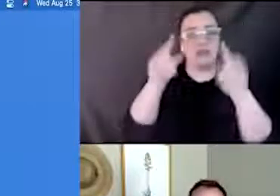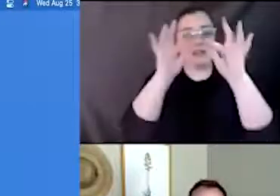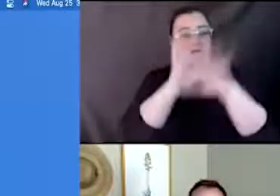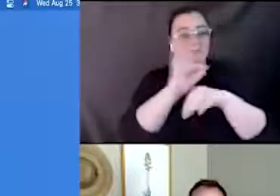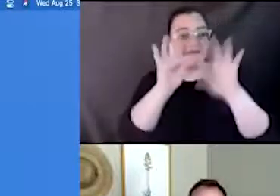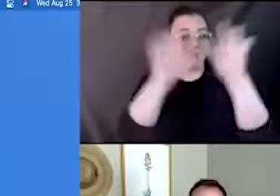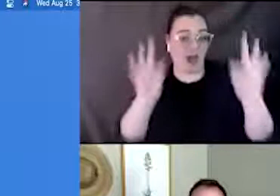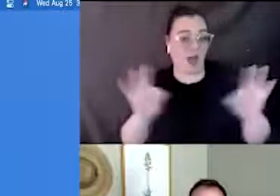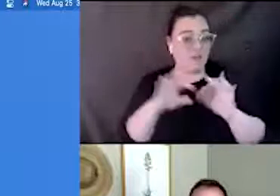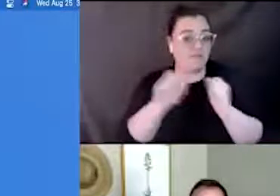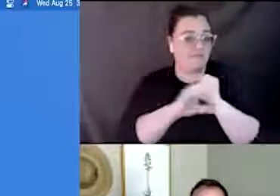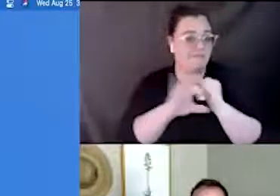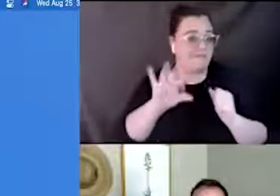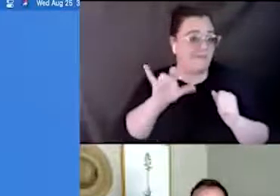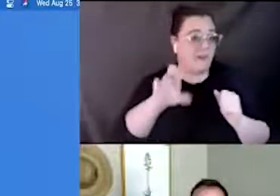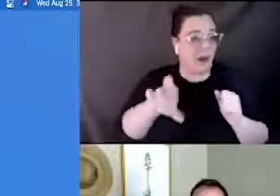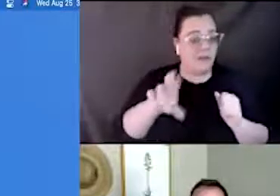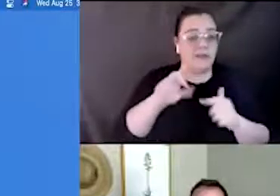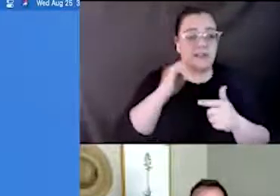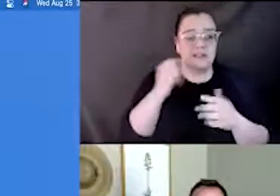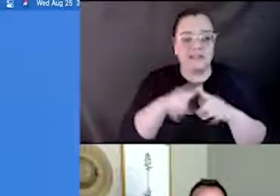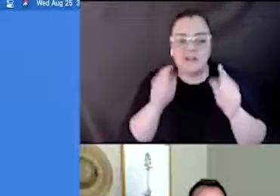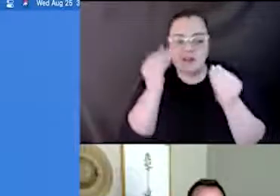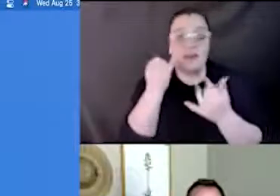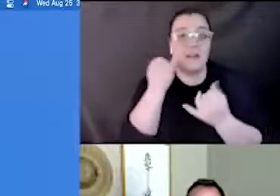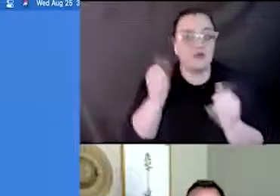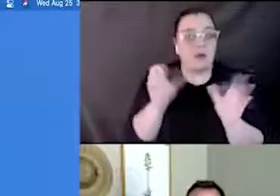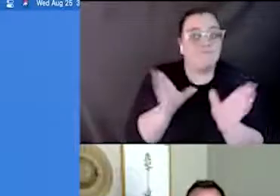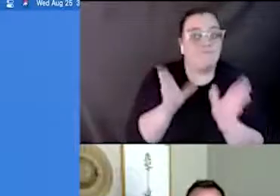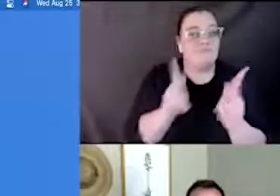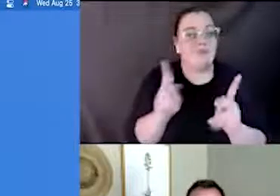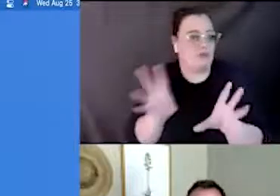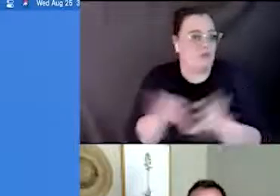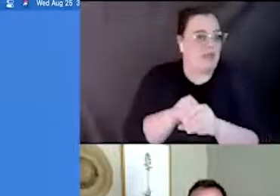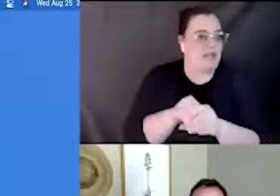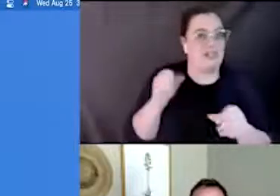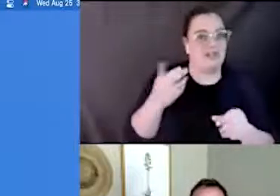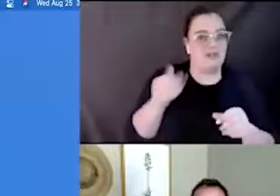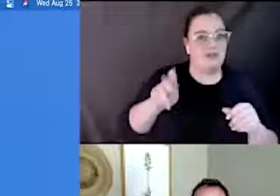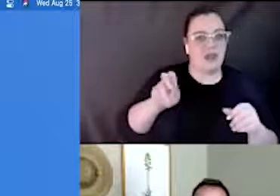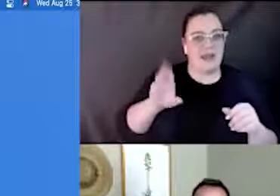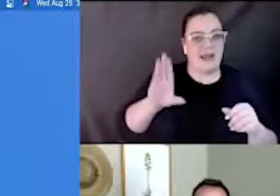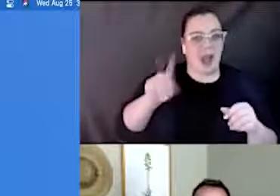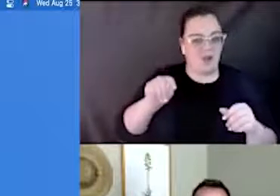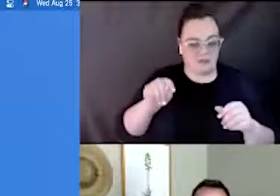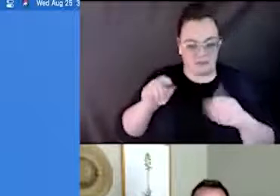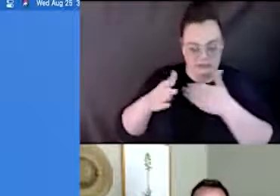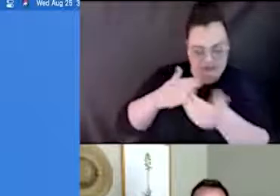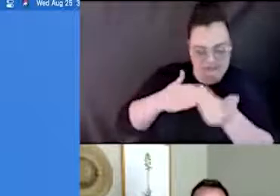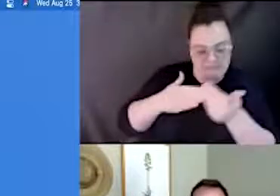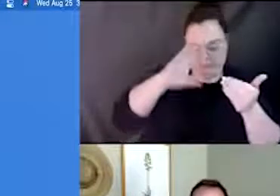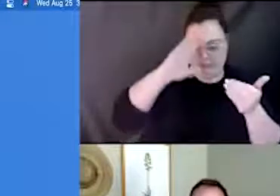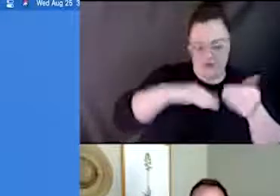motivate people to participate in ShakeOut in spite of everything that's still going on with COVID. So lots of